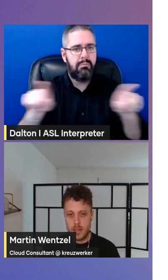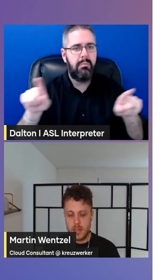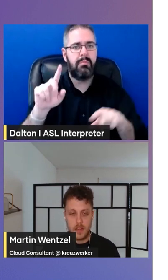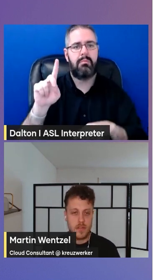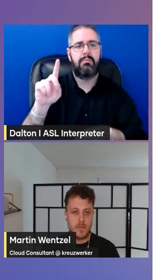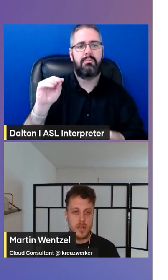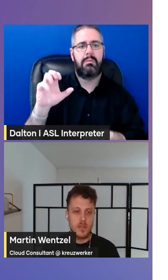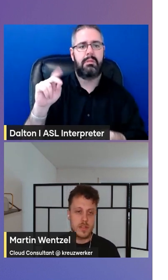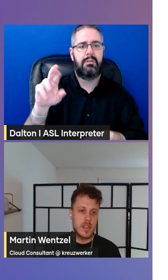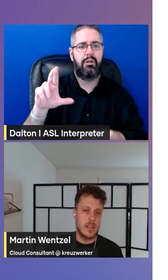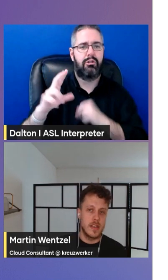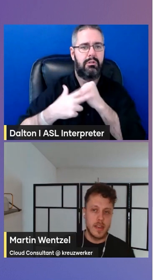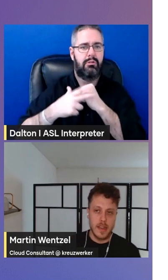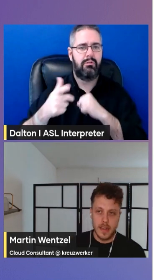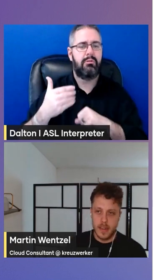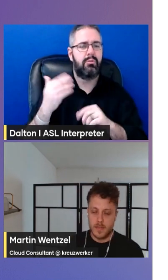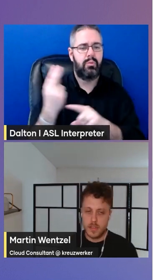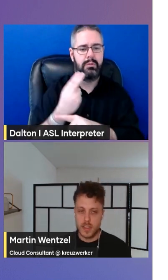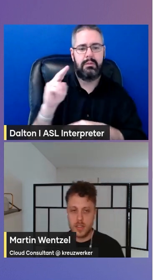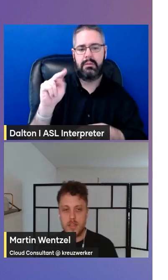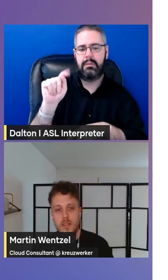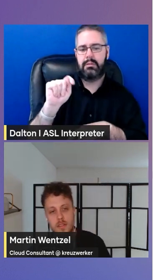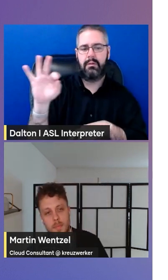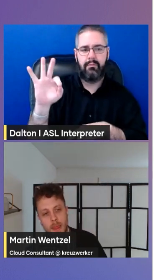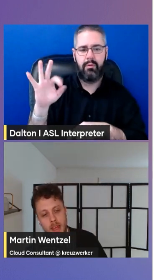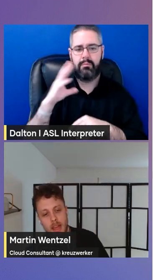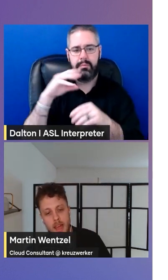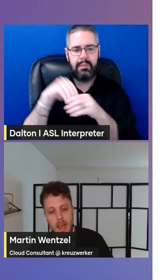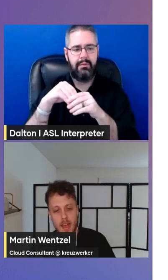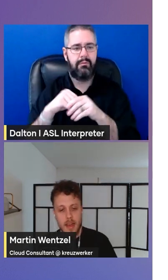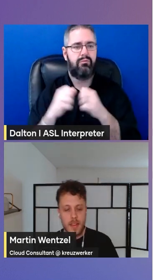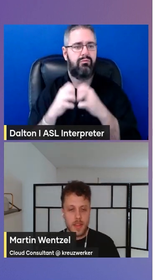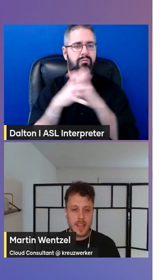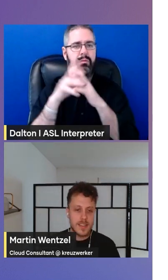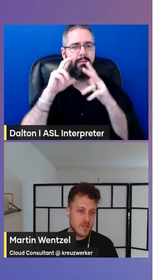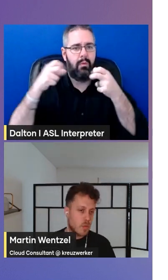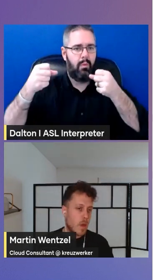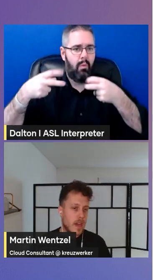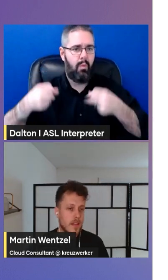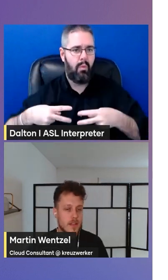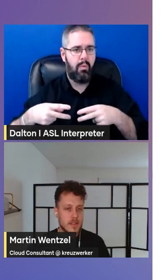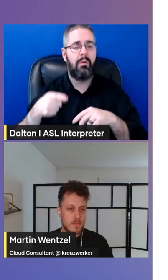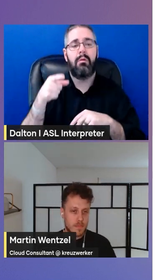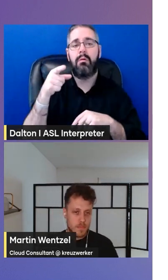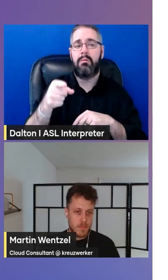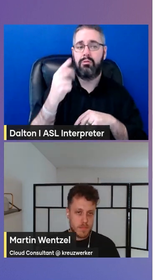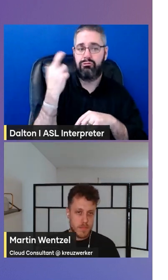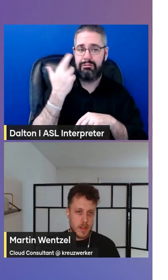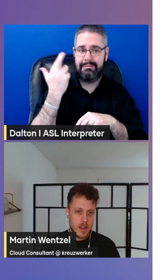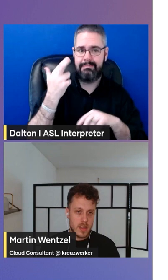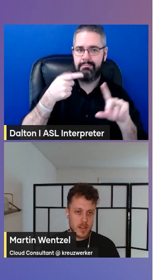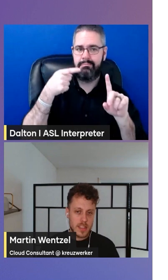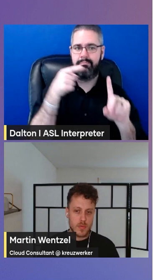using Terraform, using infrastructure as code. And that's why this